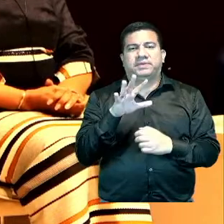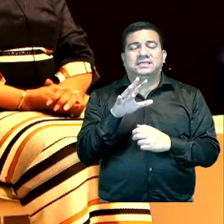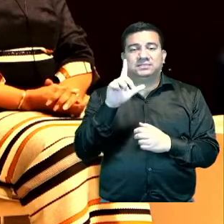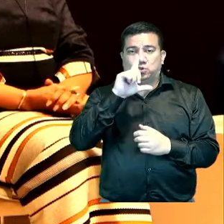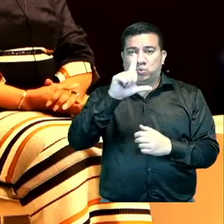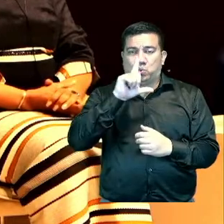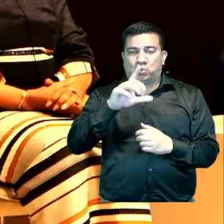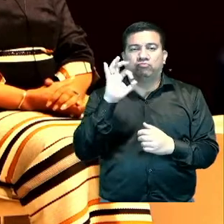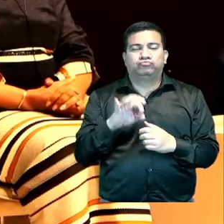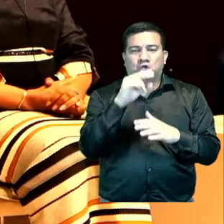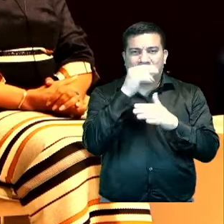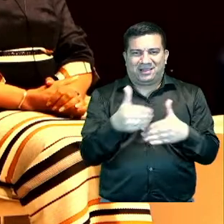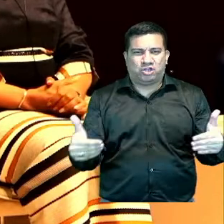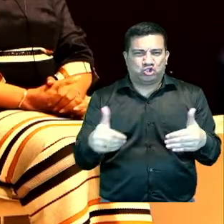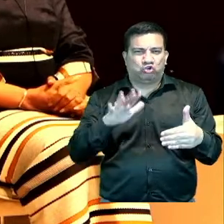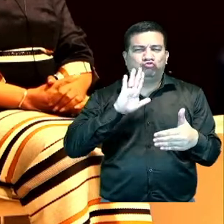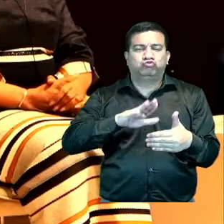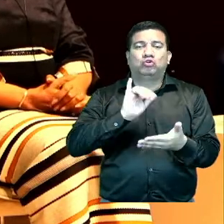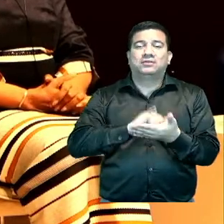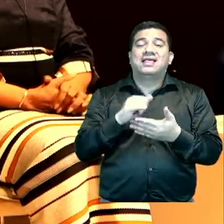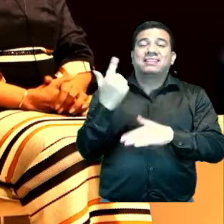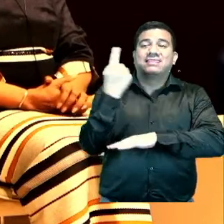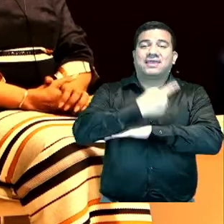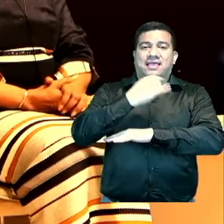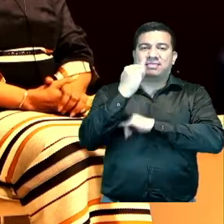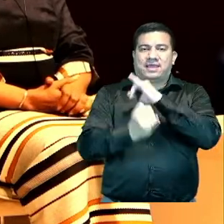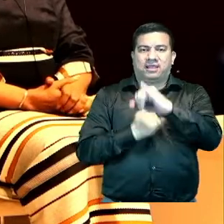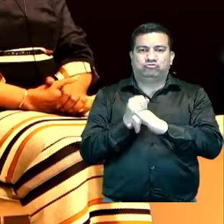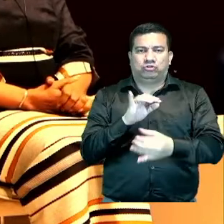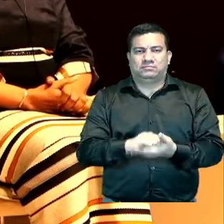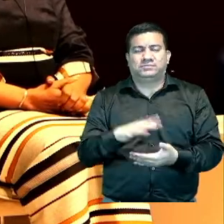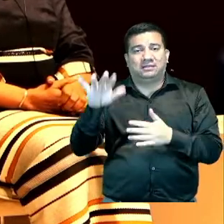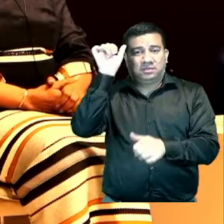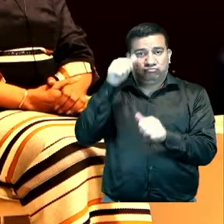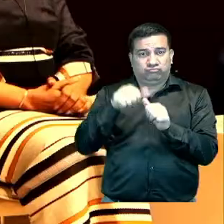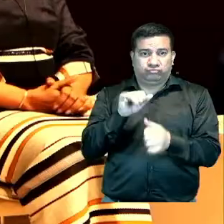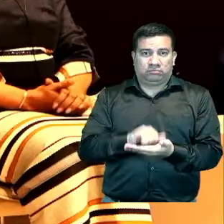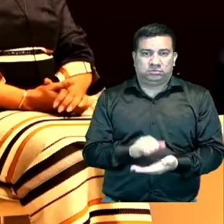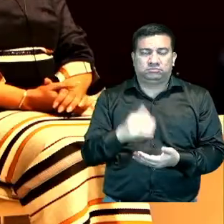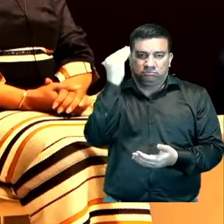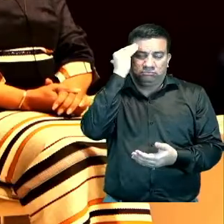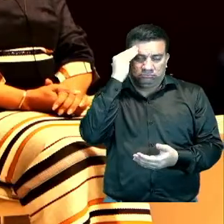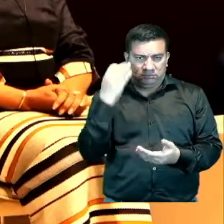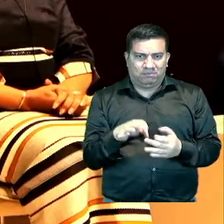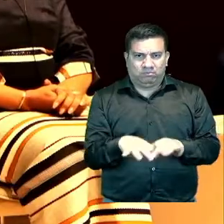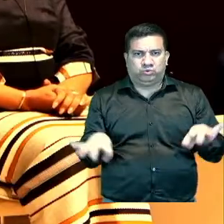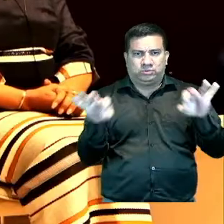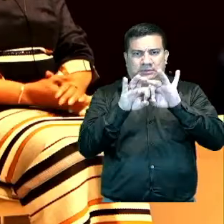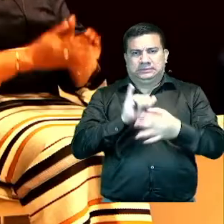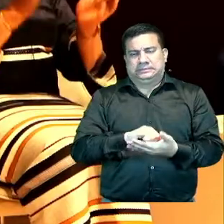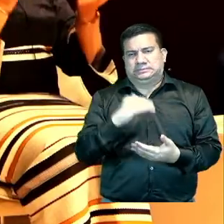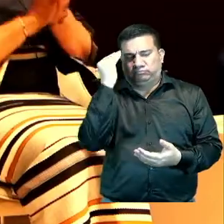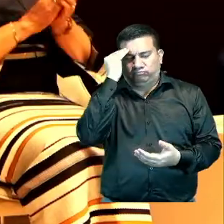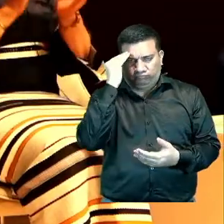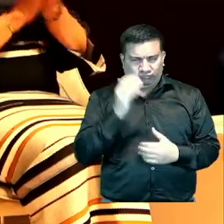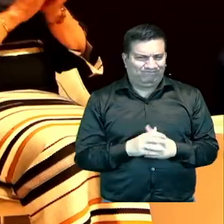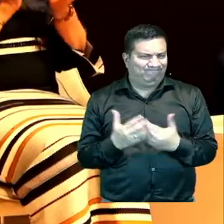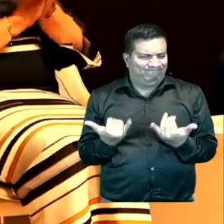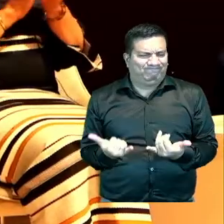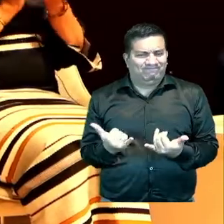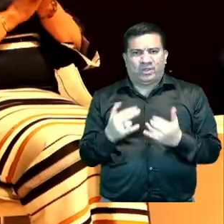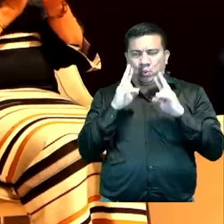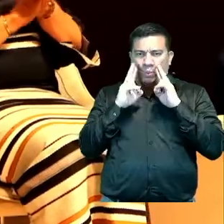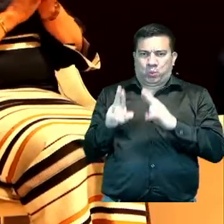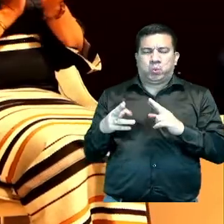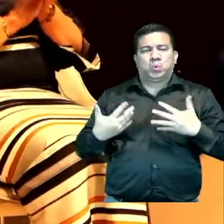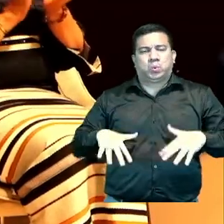International Day of Women and Girls of African Descent. And today we are commemorating the first year and the first anniversary